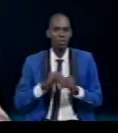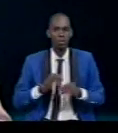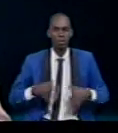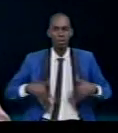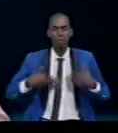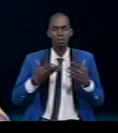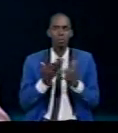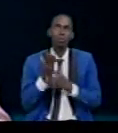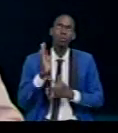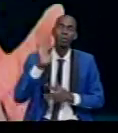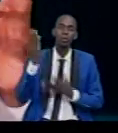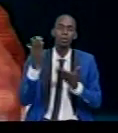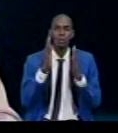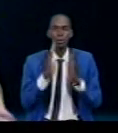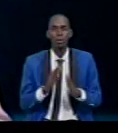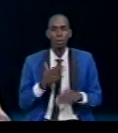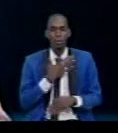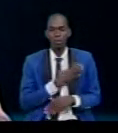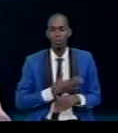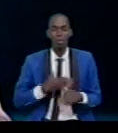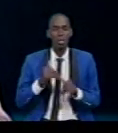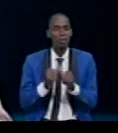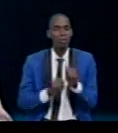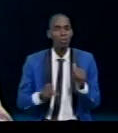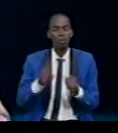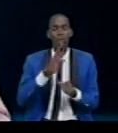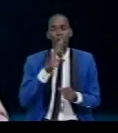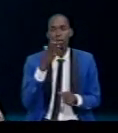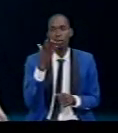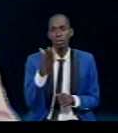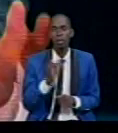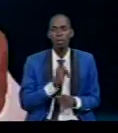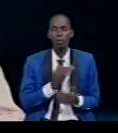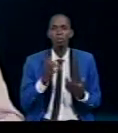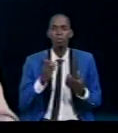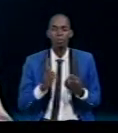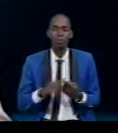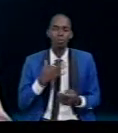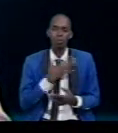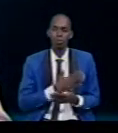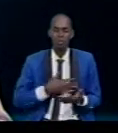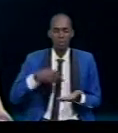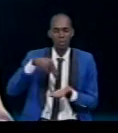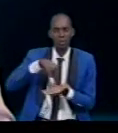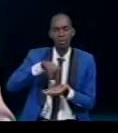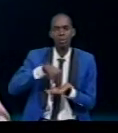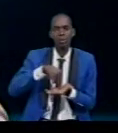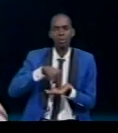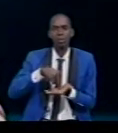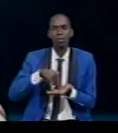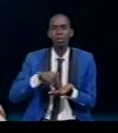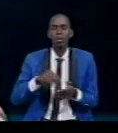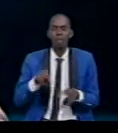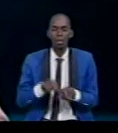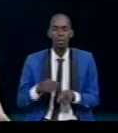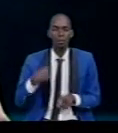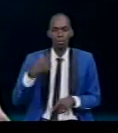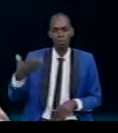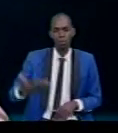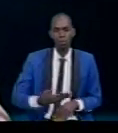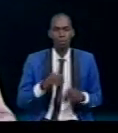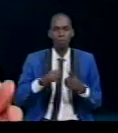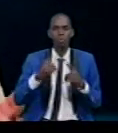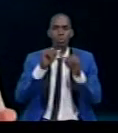this servant. Please, wherever you are, I'd like you to kindly stand to your feet as we welcome to the